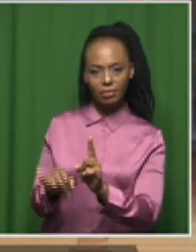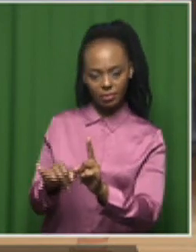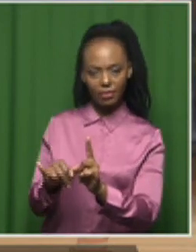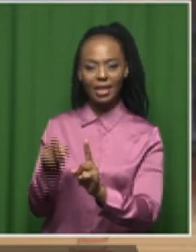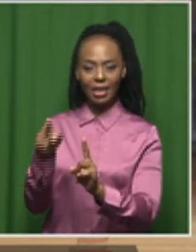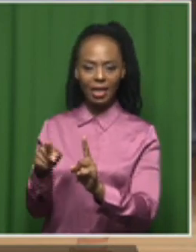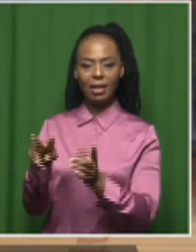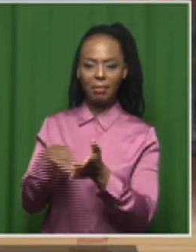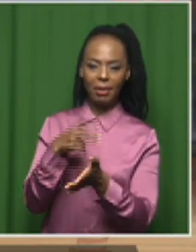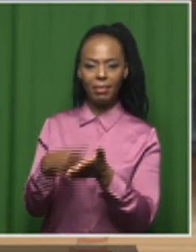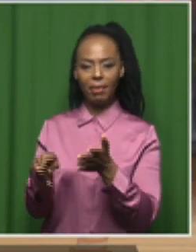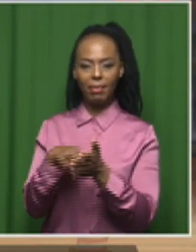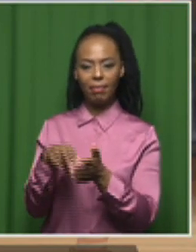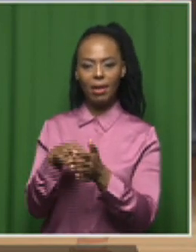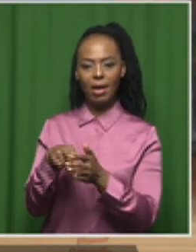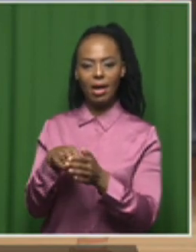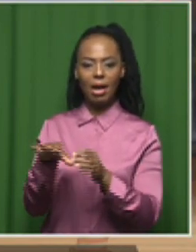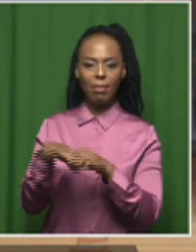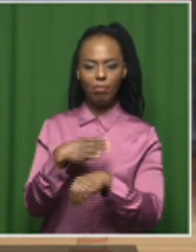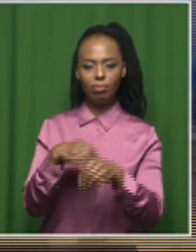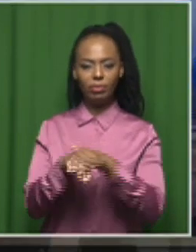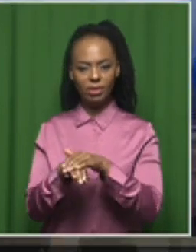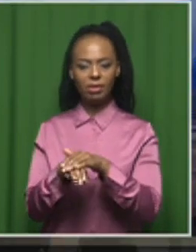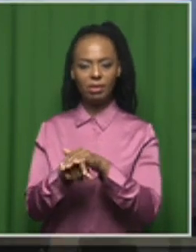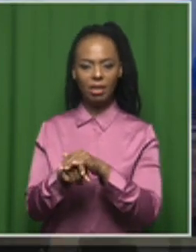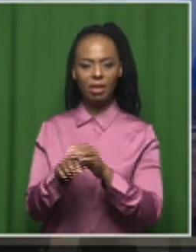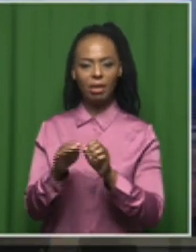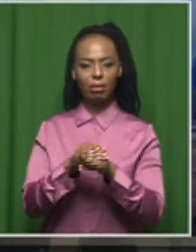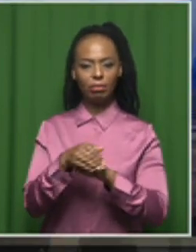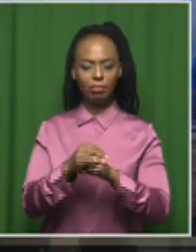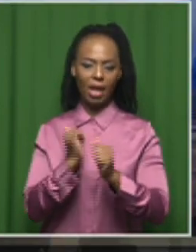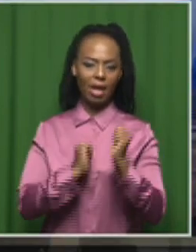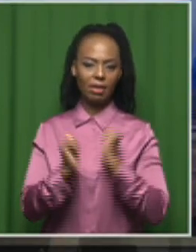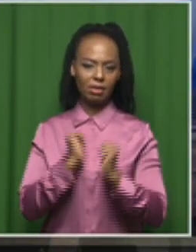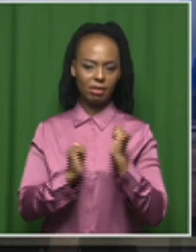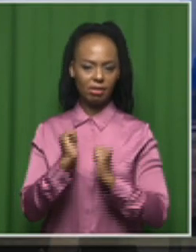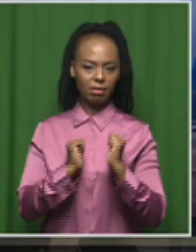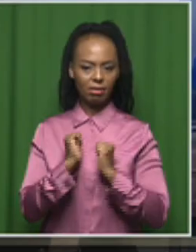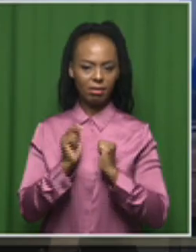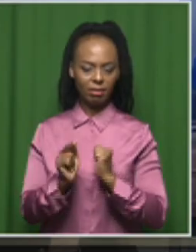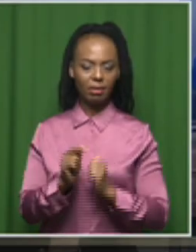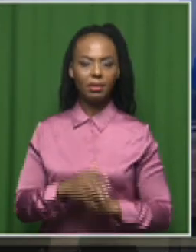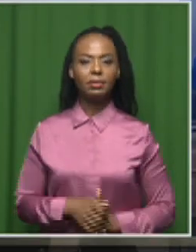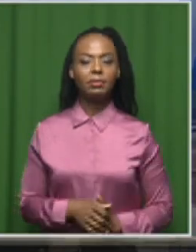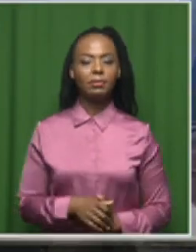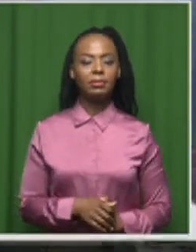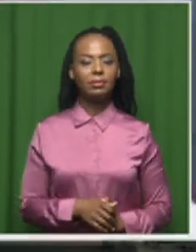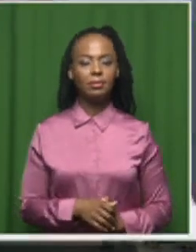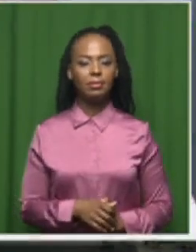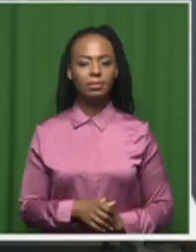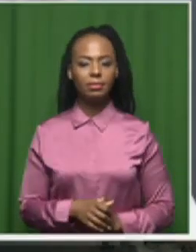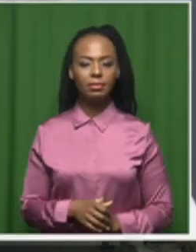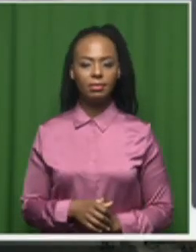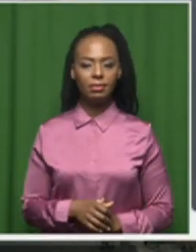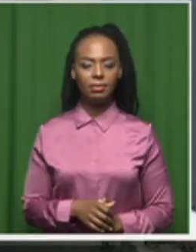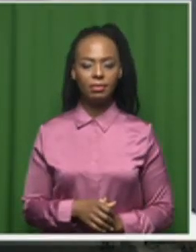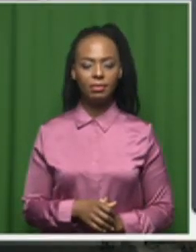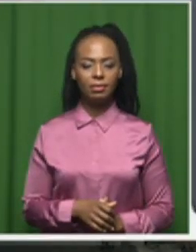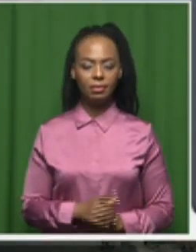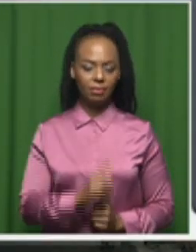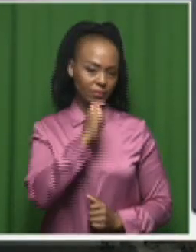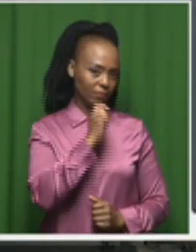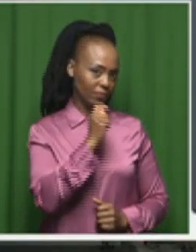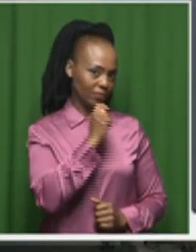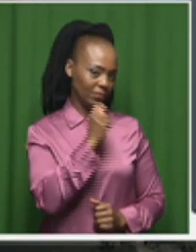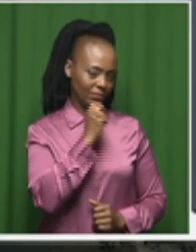in Boots, to chat a little bit further. Rory, good morning. Thank you for your time at the SABC at this hour. Good morning, and thank you for